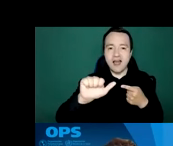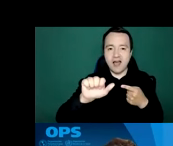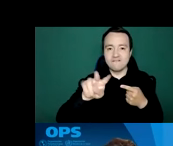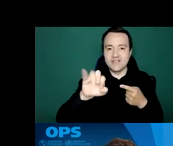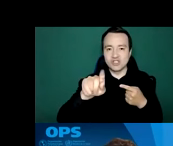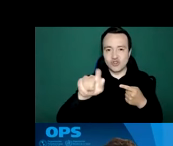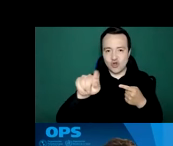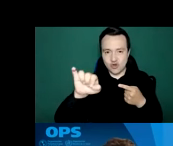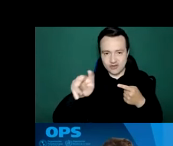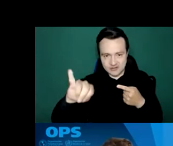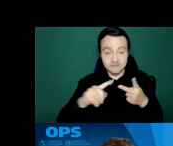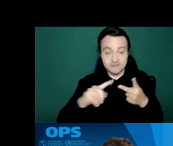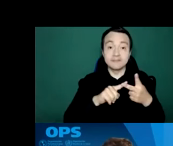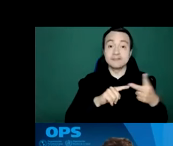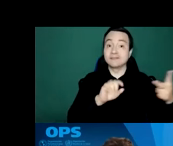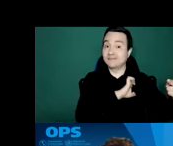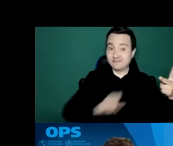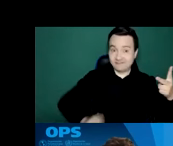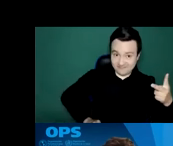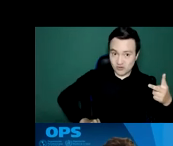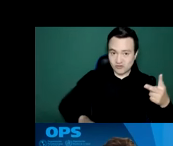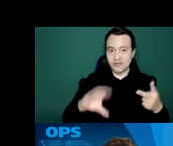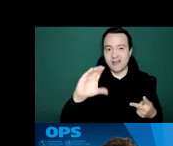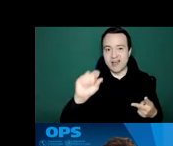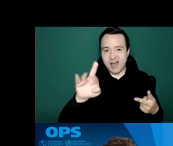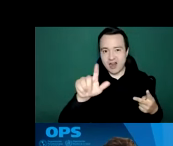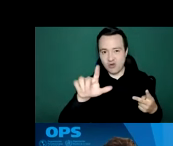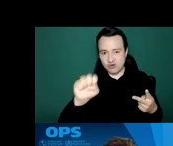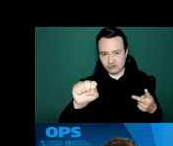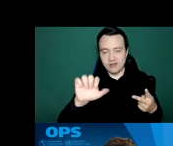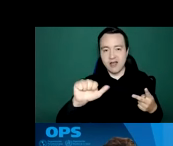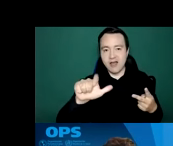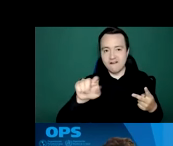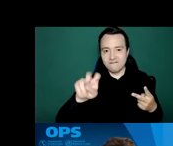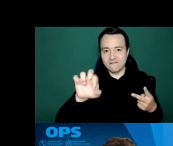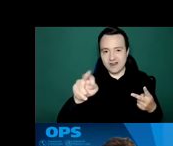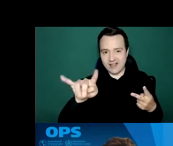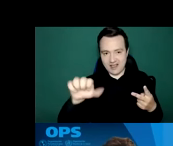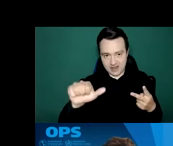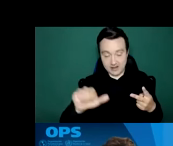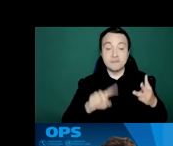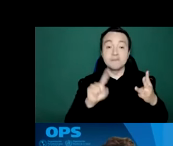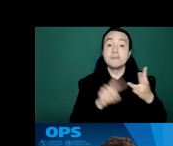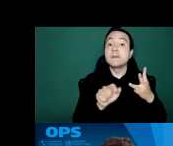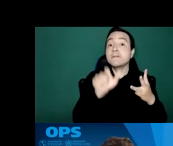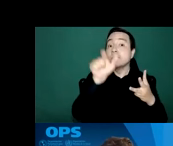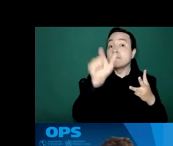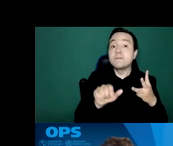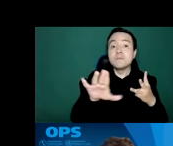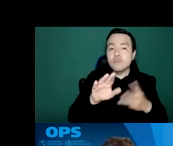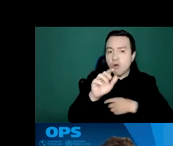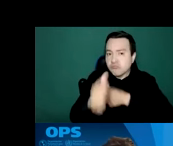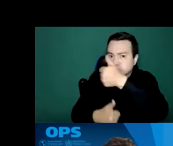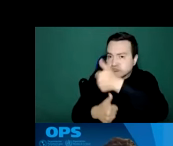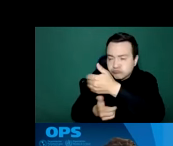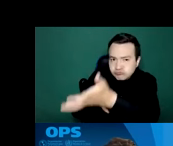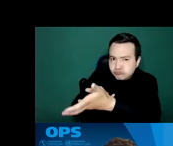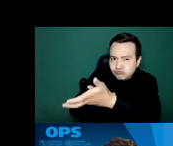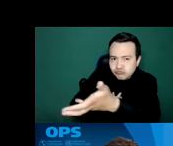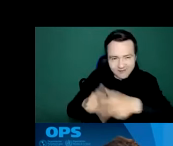Alvarenga, and the ex-Minister for Health and the advisor to the Minister of Health in Peru, Dr. Fernando